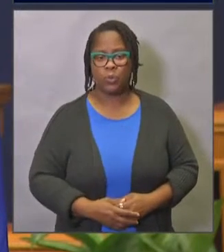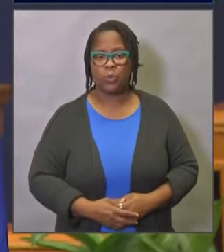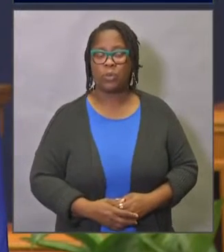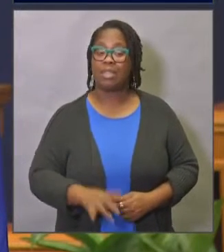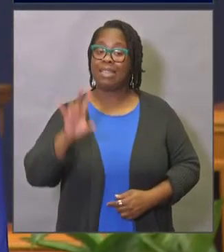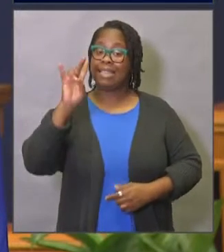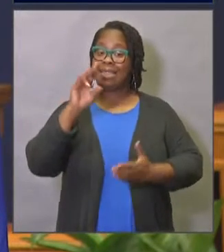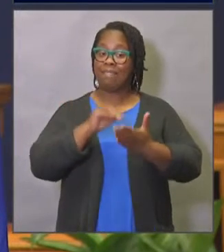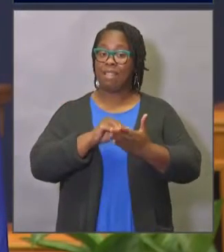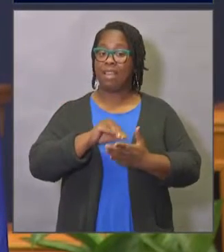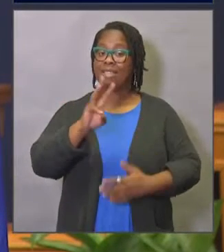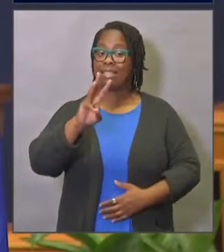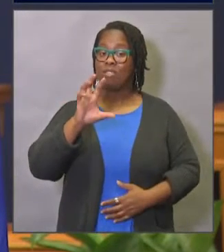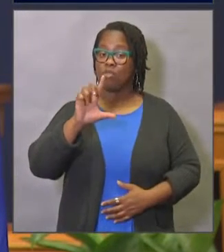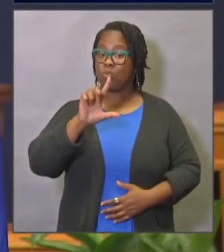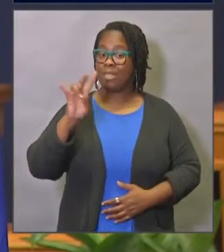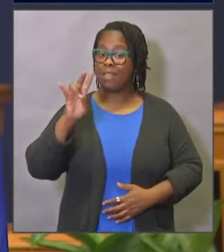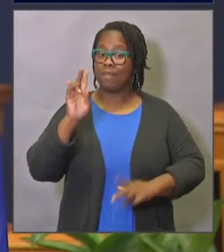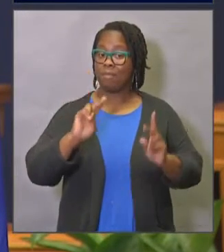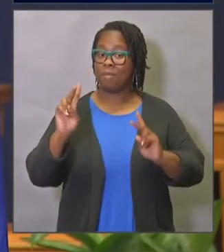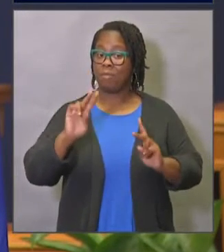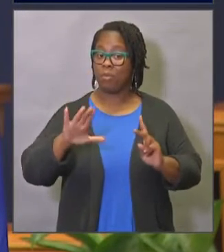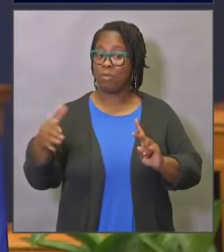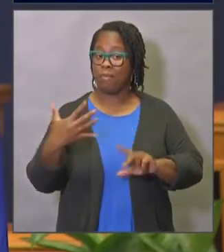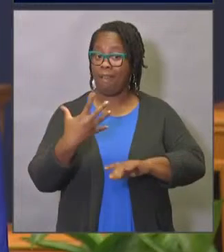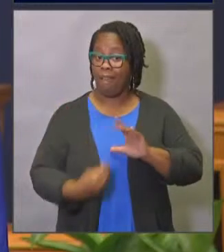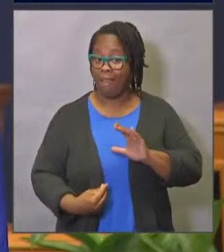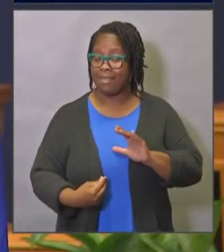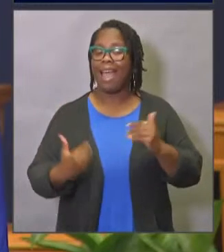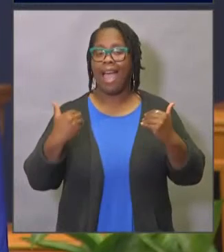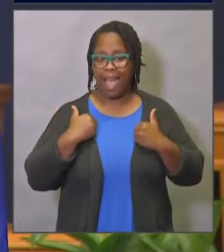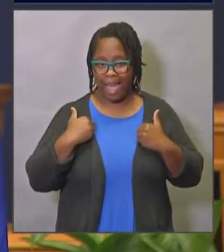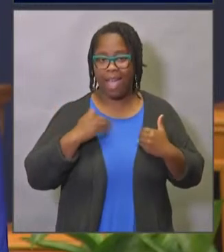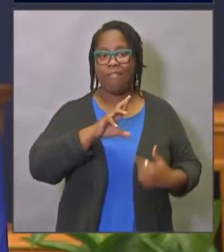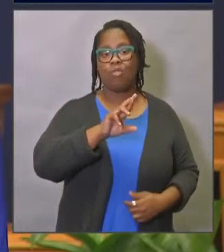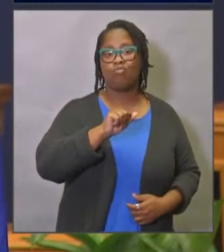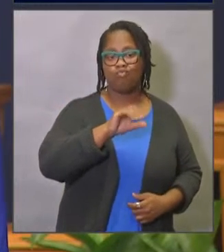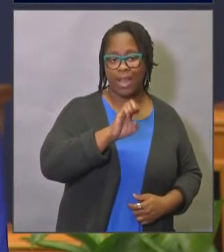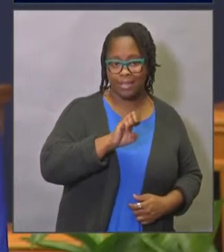7,627 people who passed away where race and ethnicity has been identified,